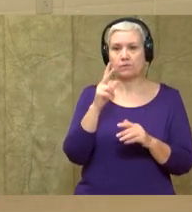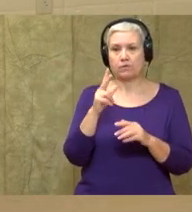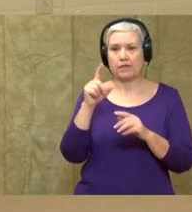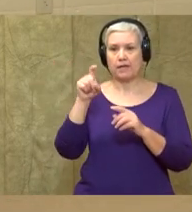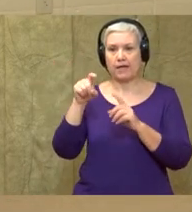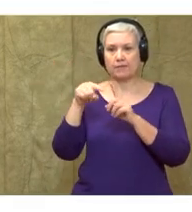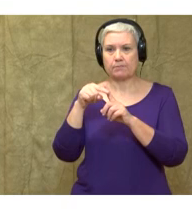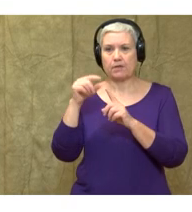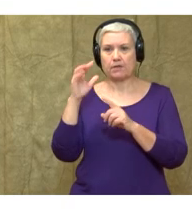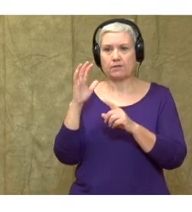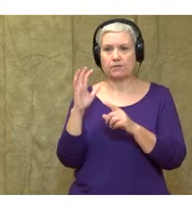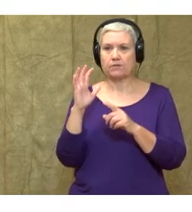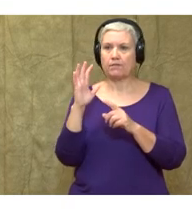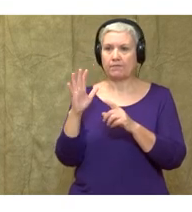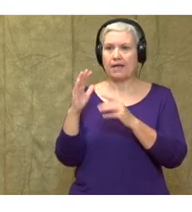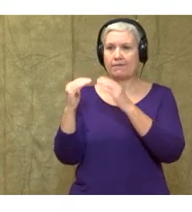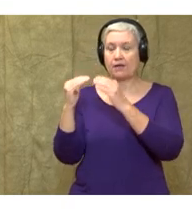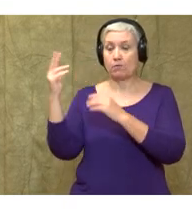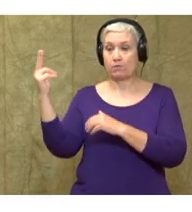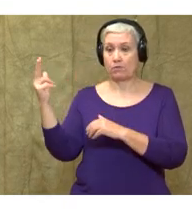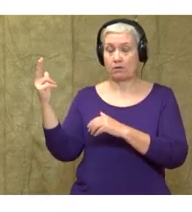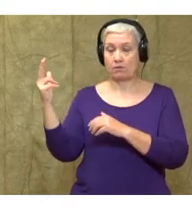3. And then